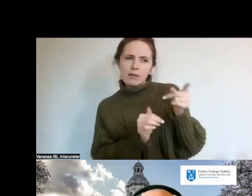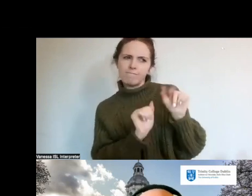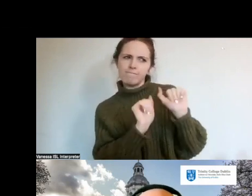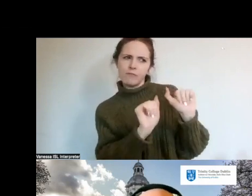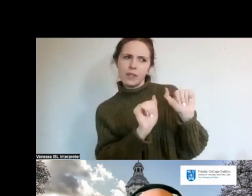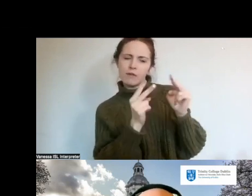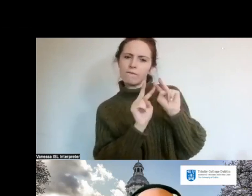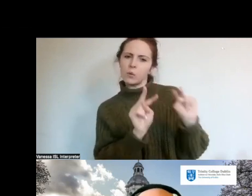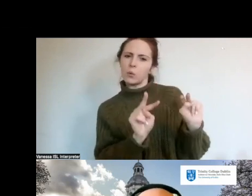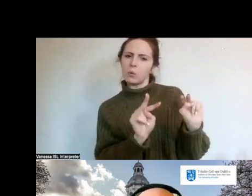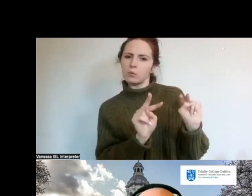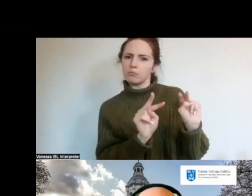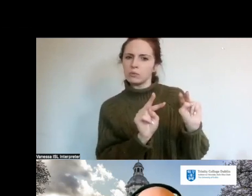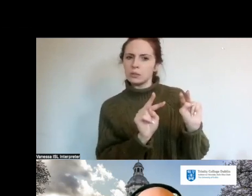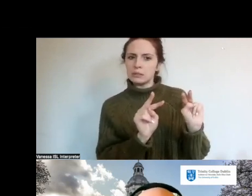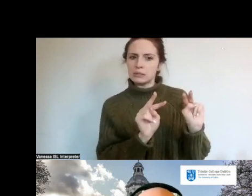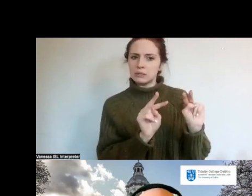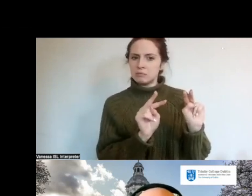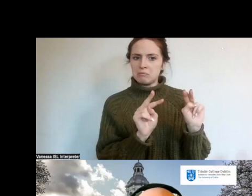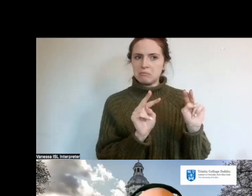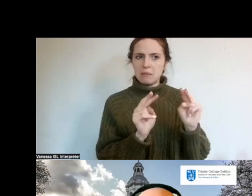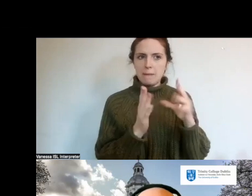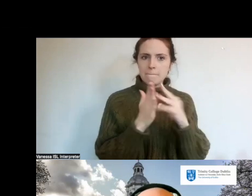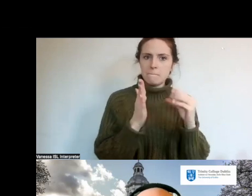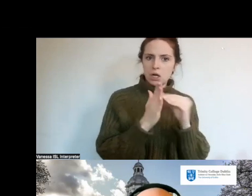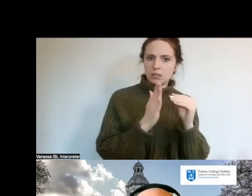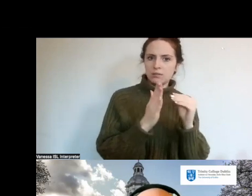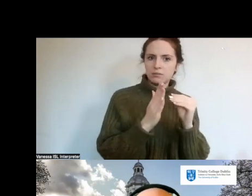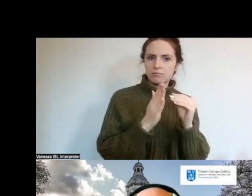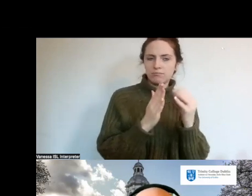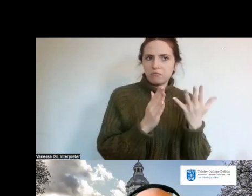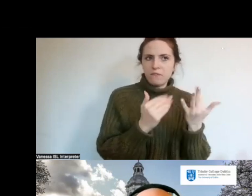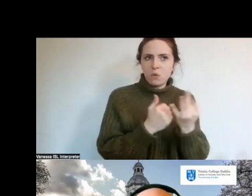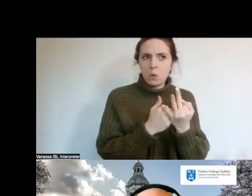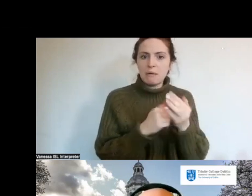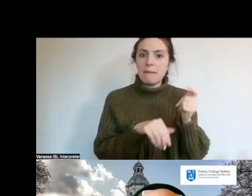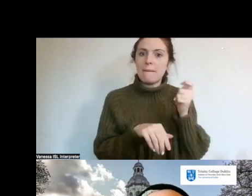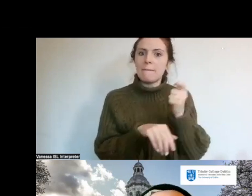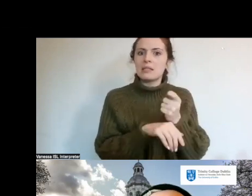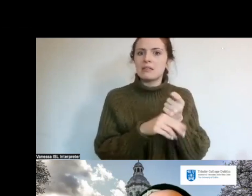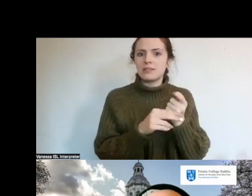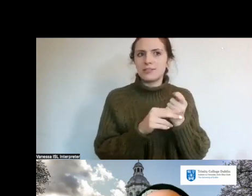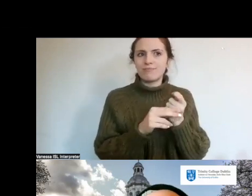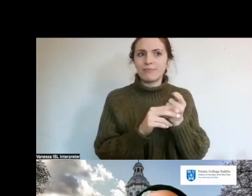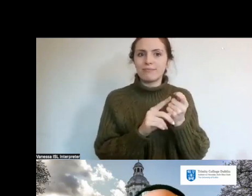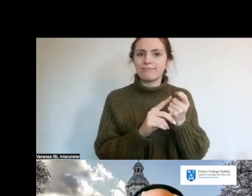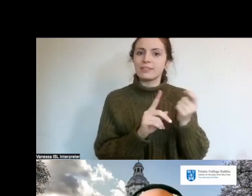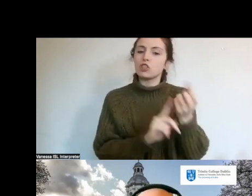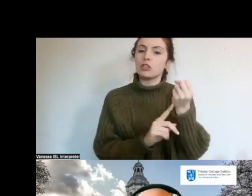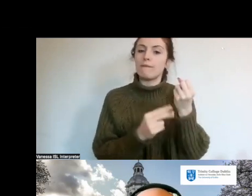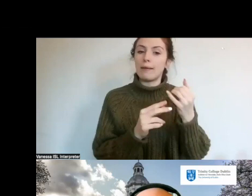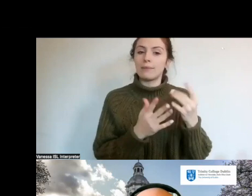of the model or approaches to service that would best fit the needs of people with intellectual disability.